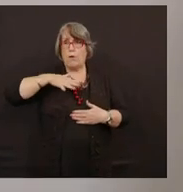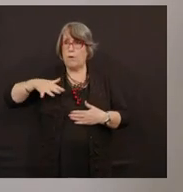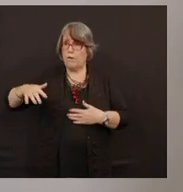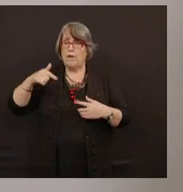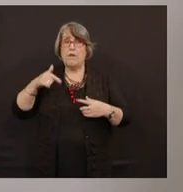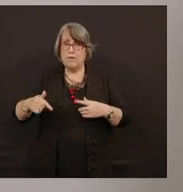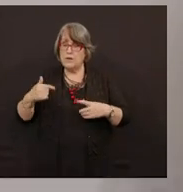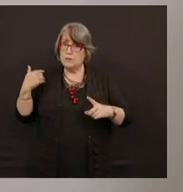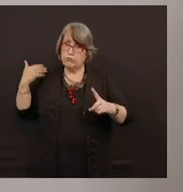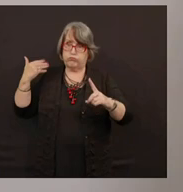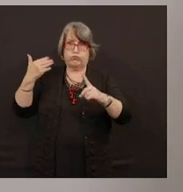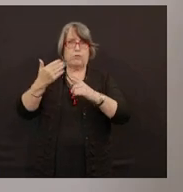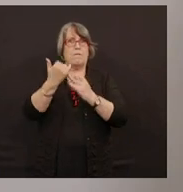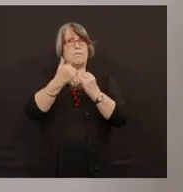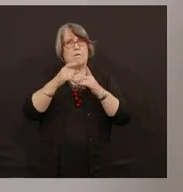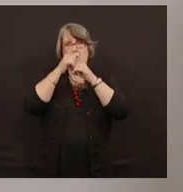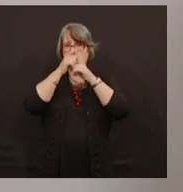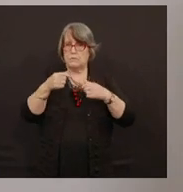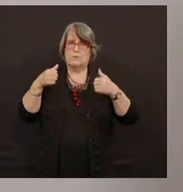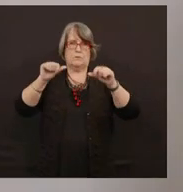and difficult road that we're walking.